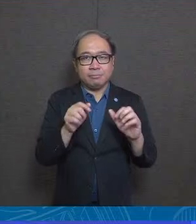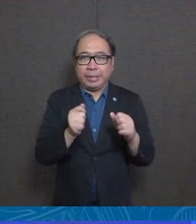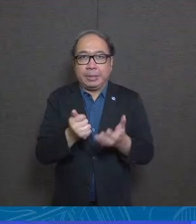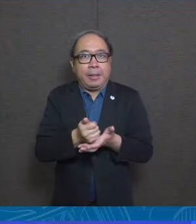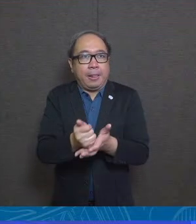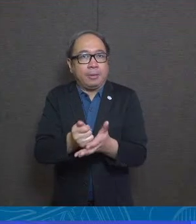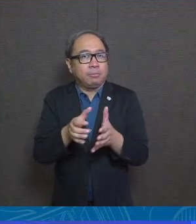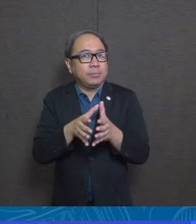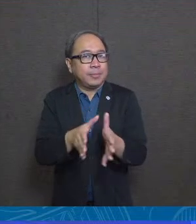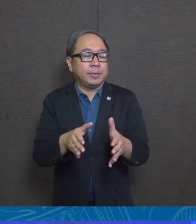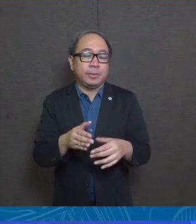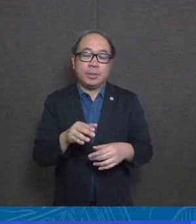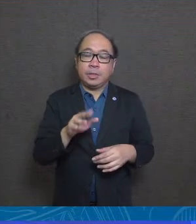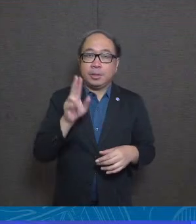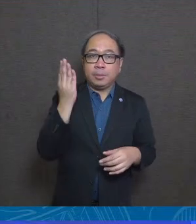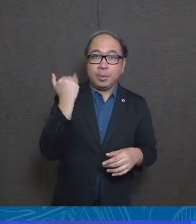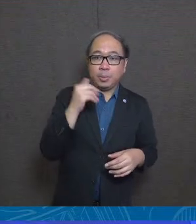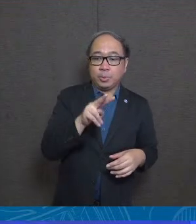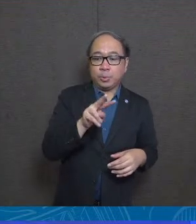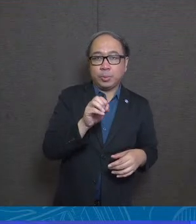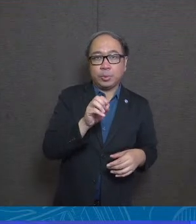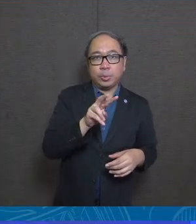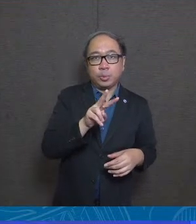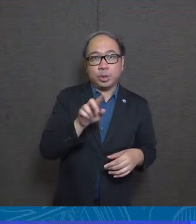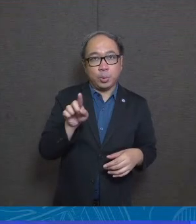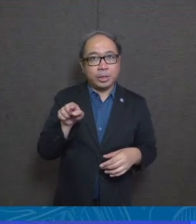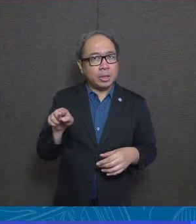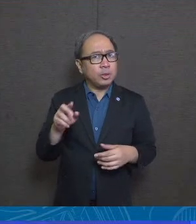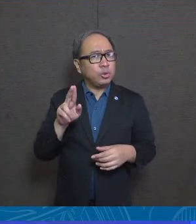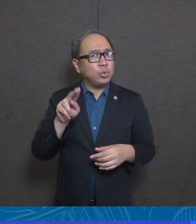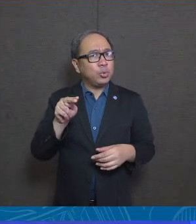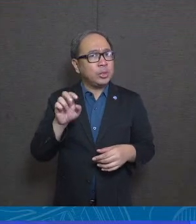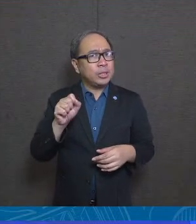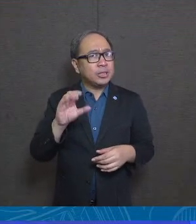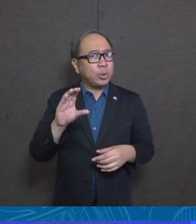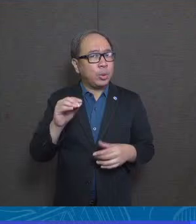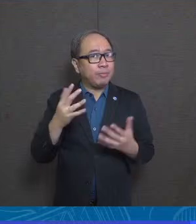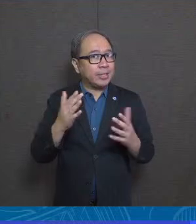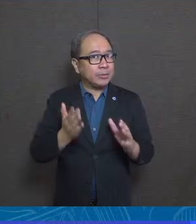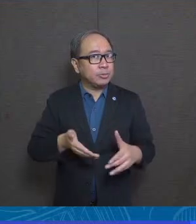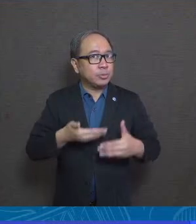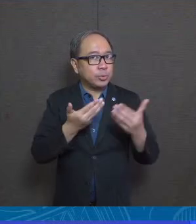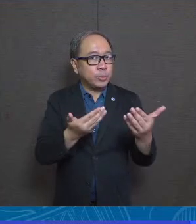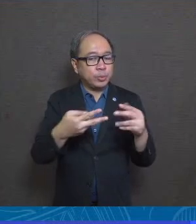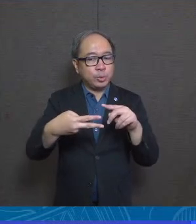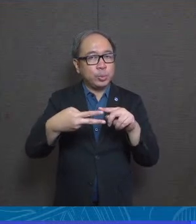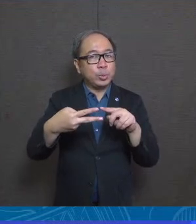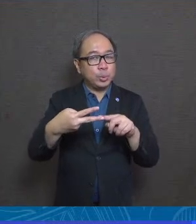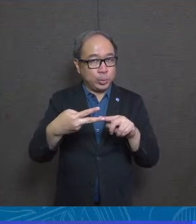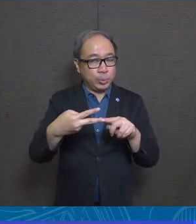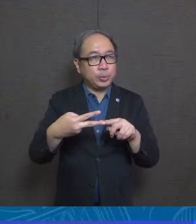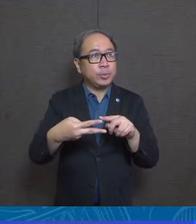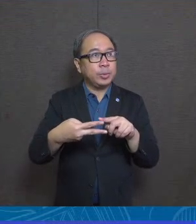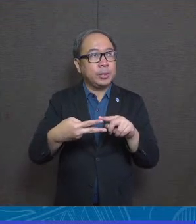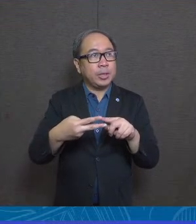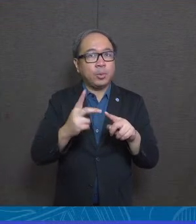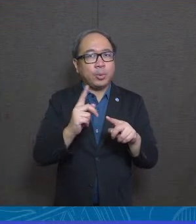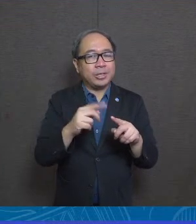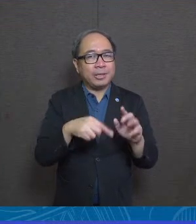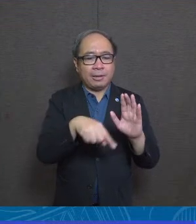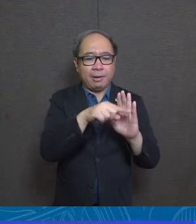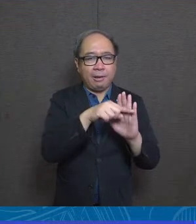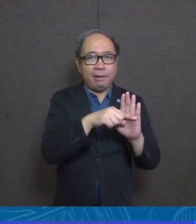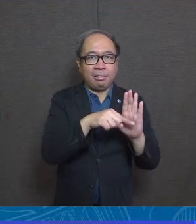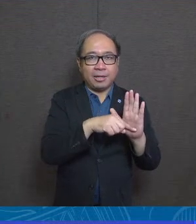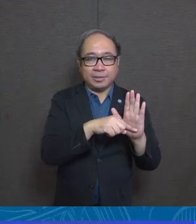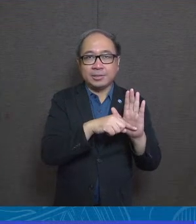in 2021, has developed and adopted 2 recommendations. One is on ethics of AI, and this would be